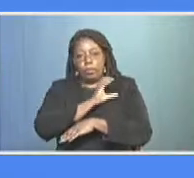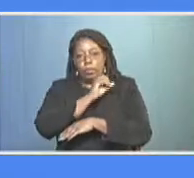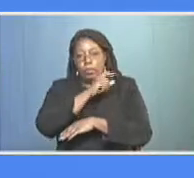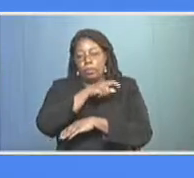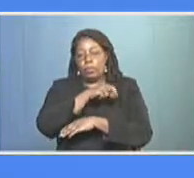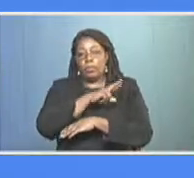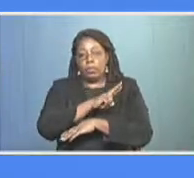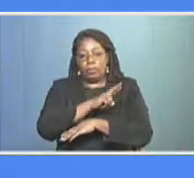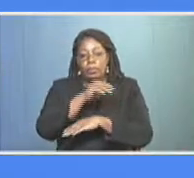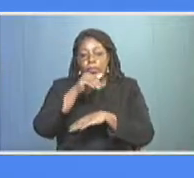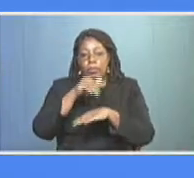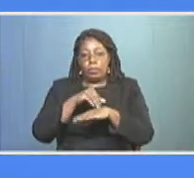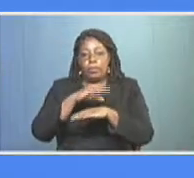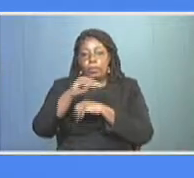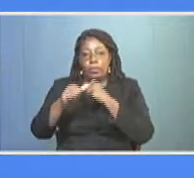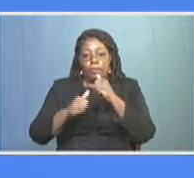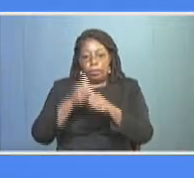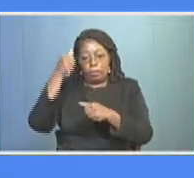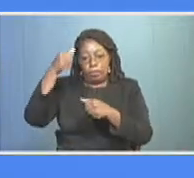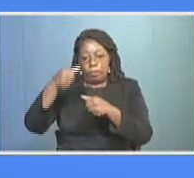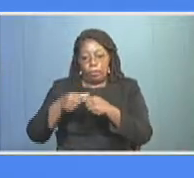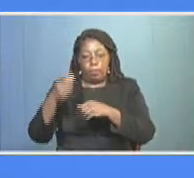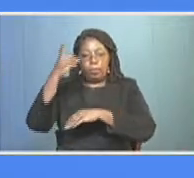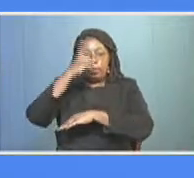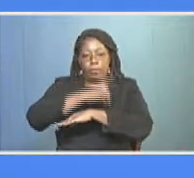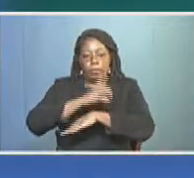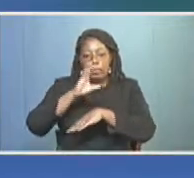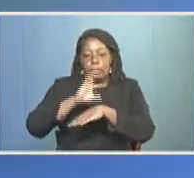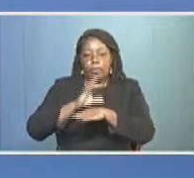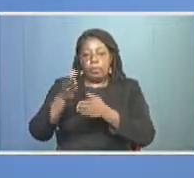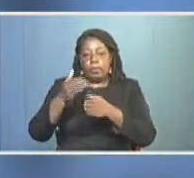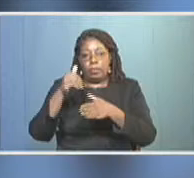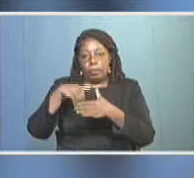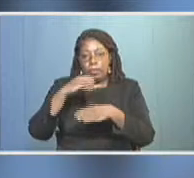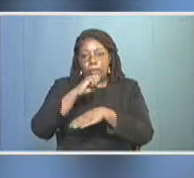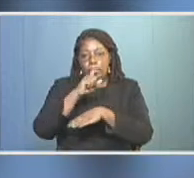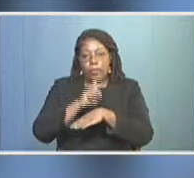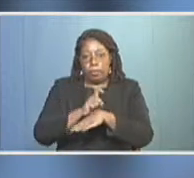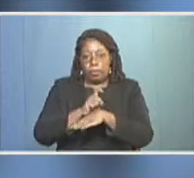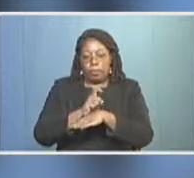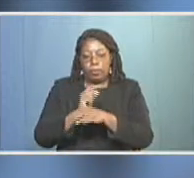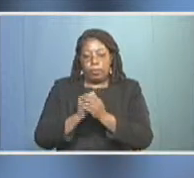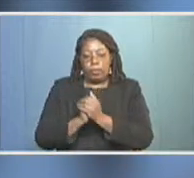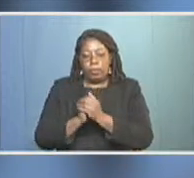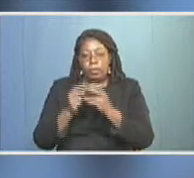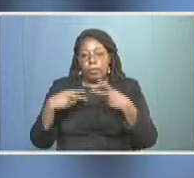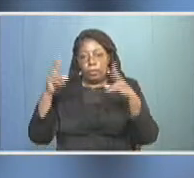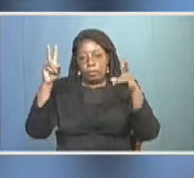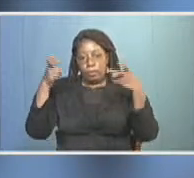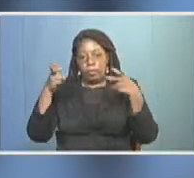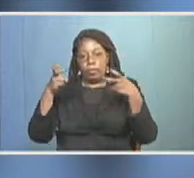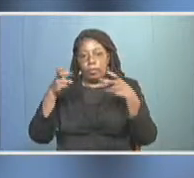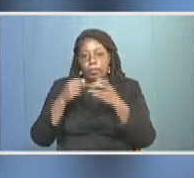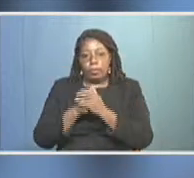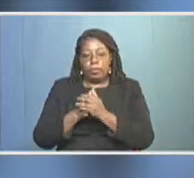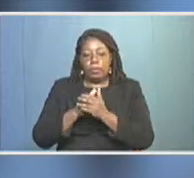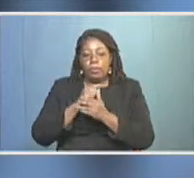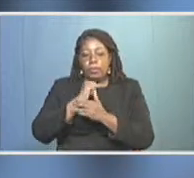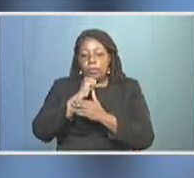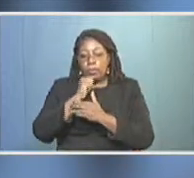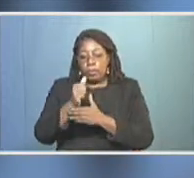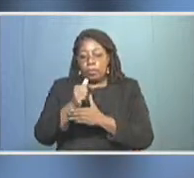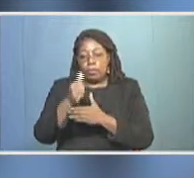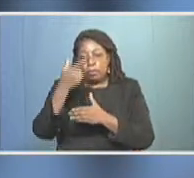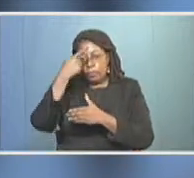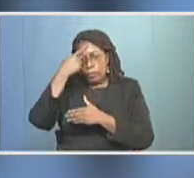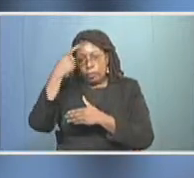Sunday attended the annual Remembrance Day church service in Exuma. The service adopting the theme, Lest We Forget.